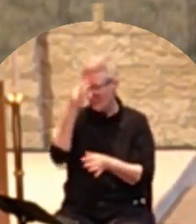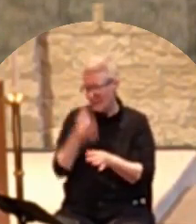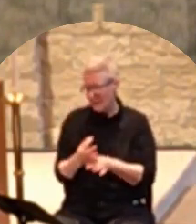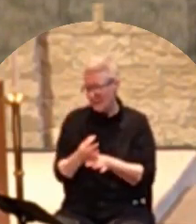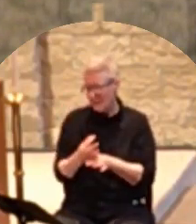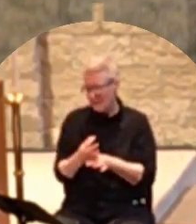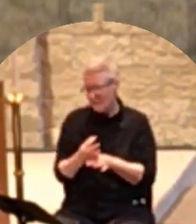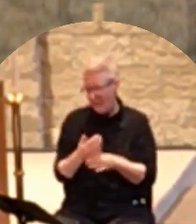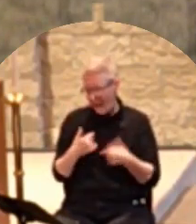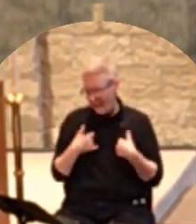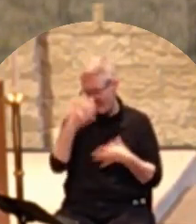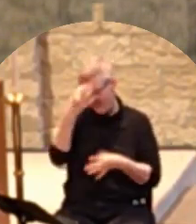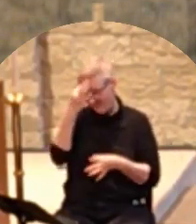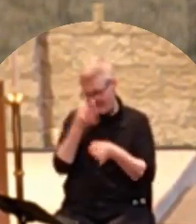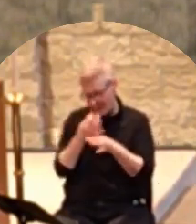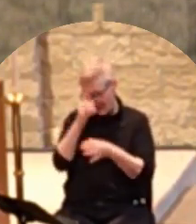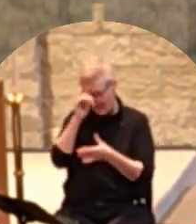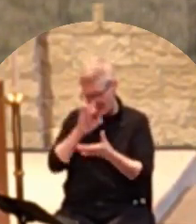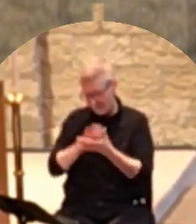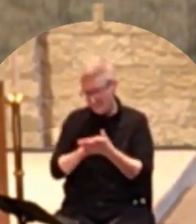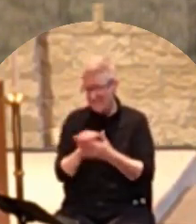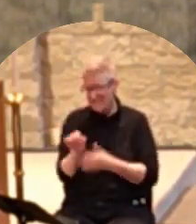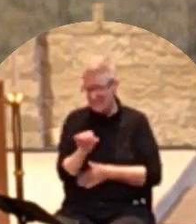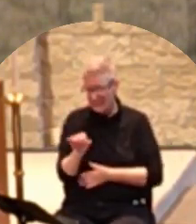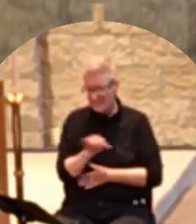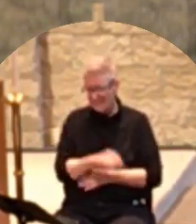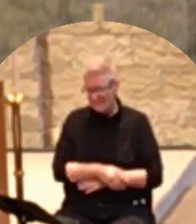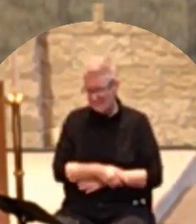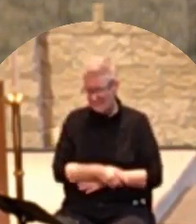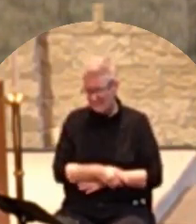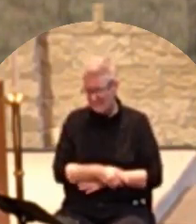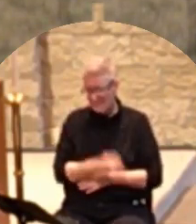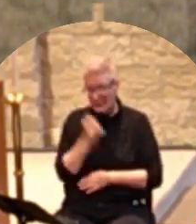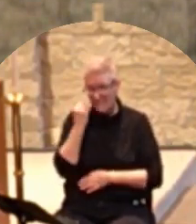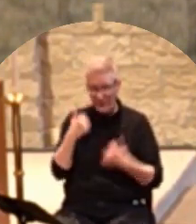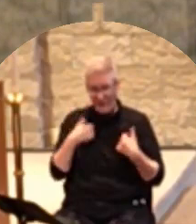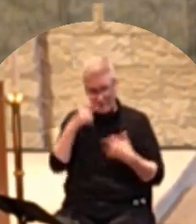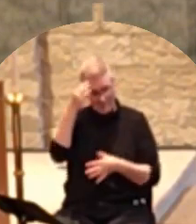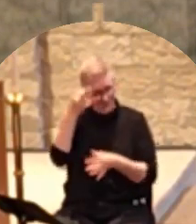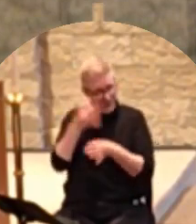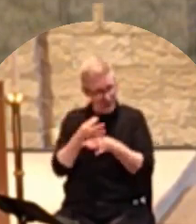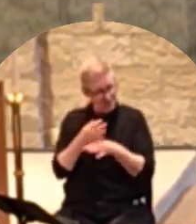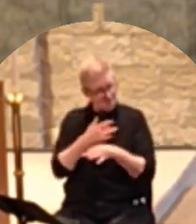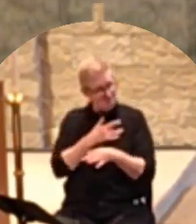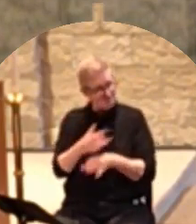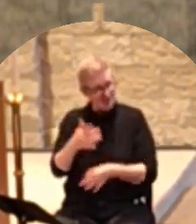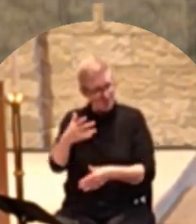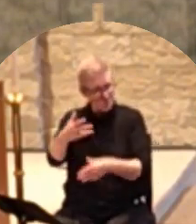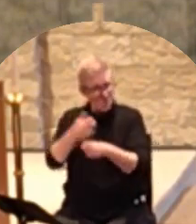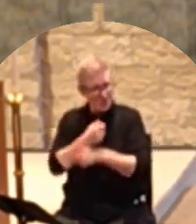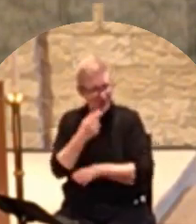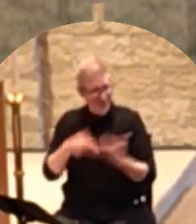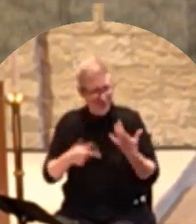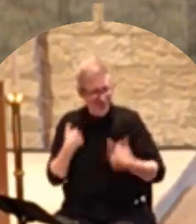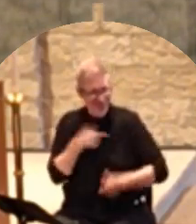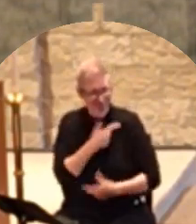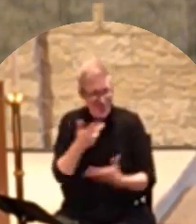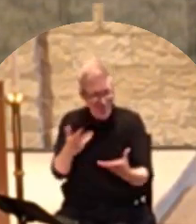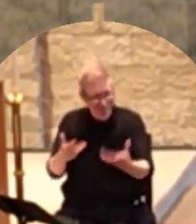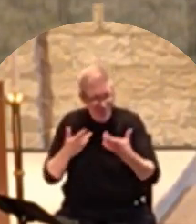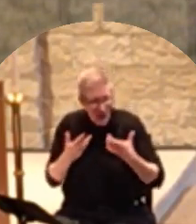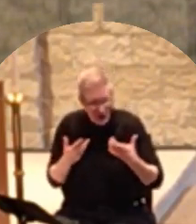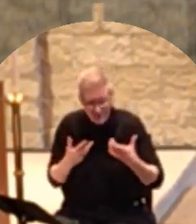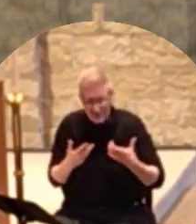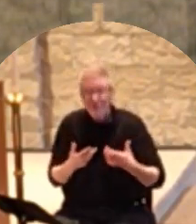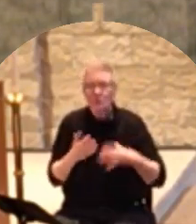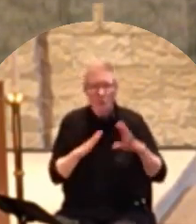faith. And if you notice, we normally get what we expect. So expect the good. That third word